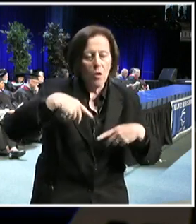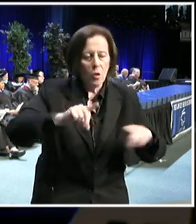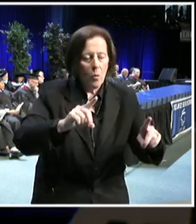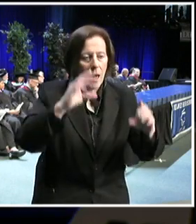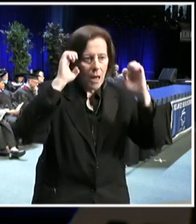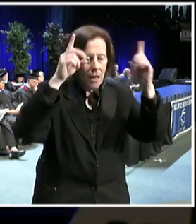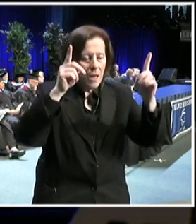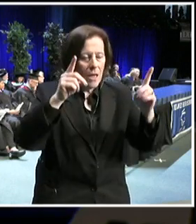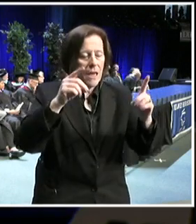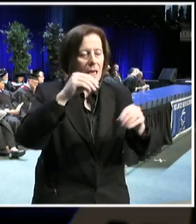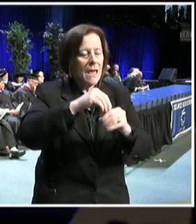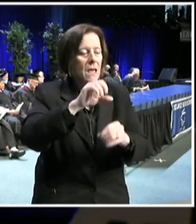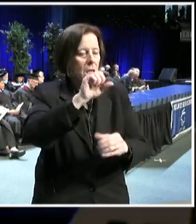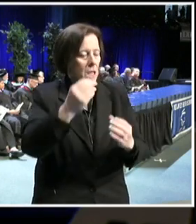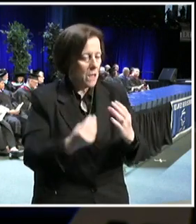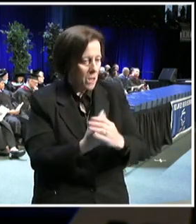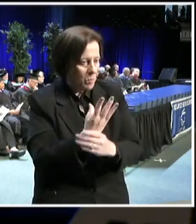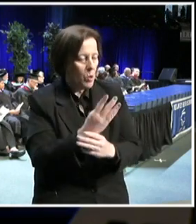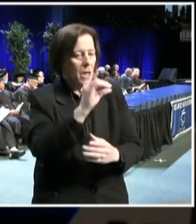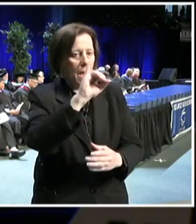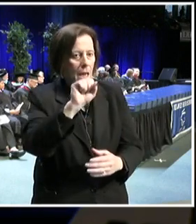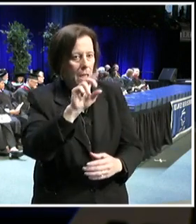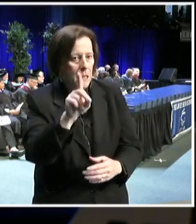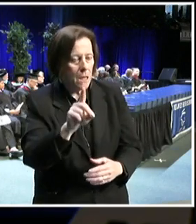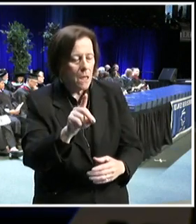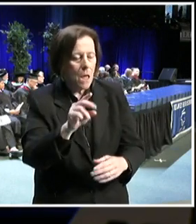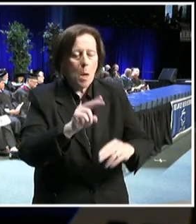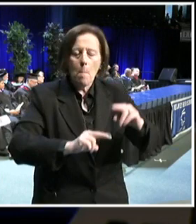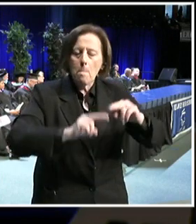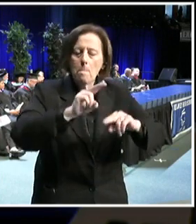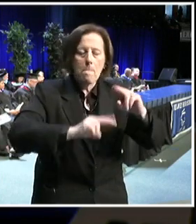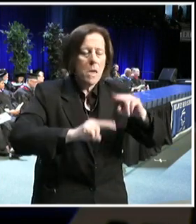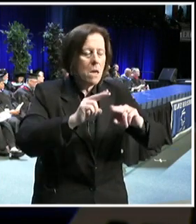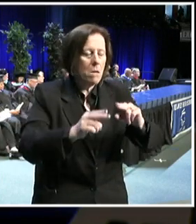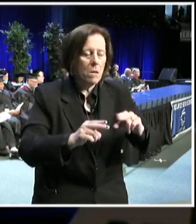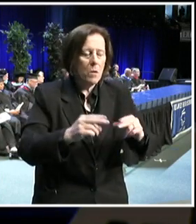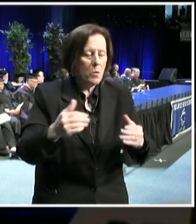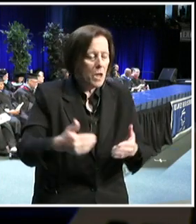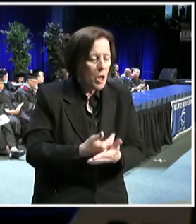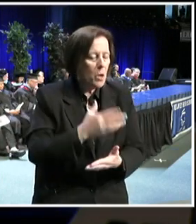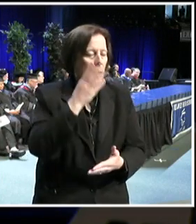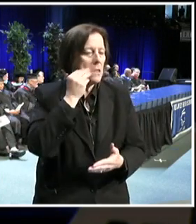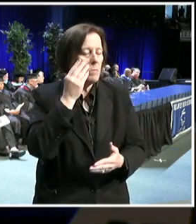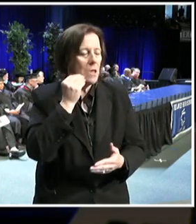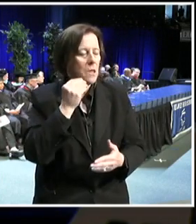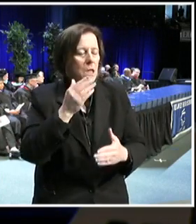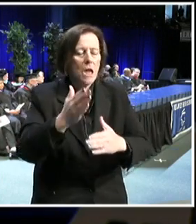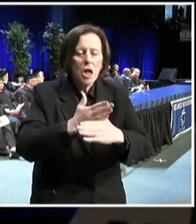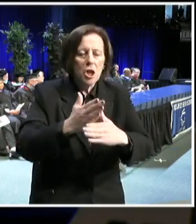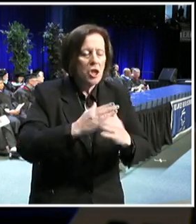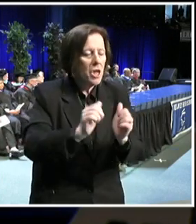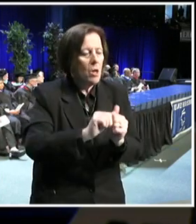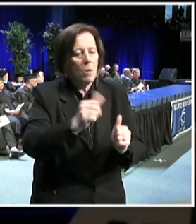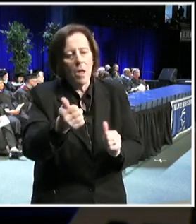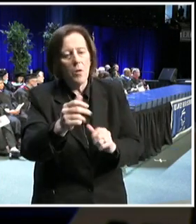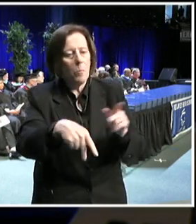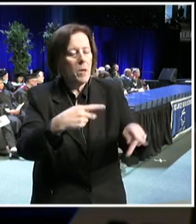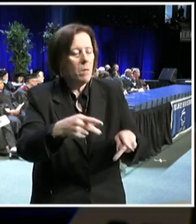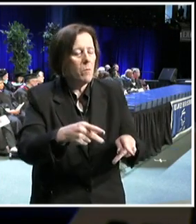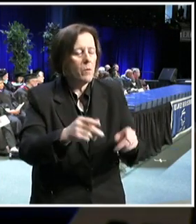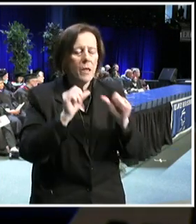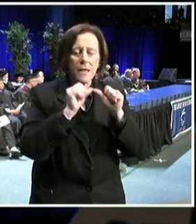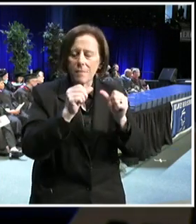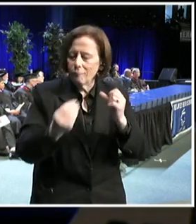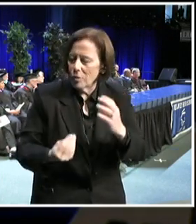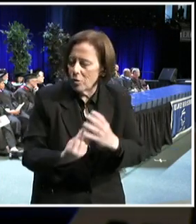the Spring School District. Build upon these lessons with new experiences, share with them with others, and continue to